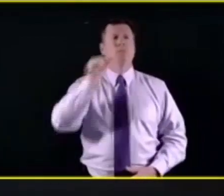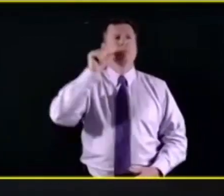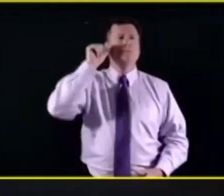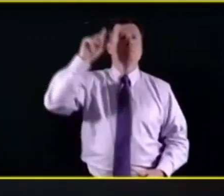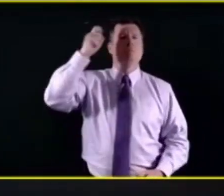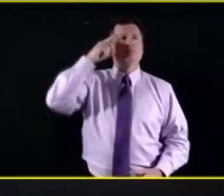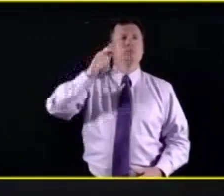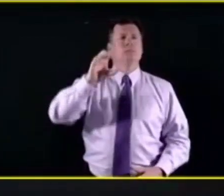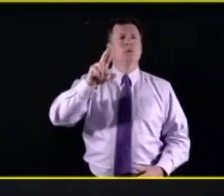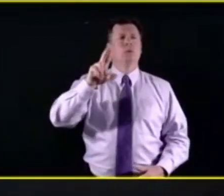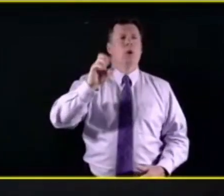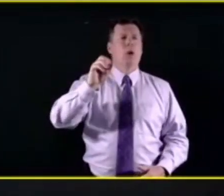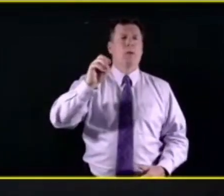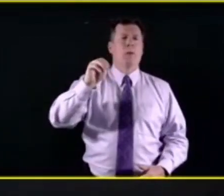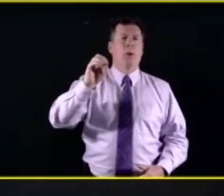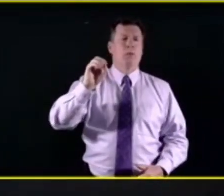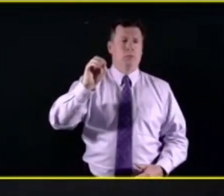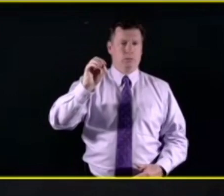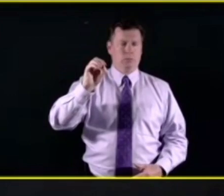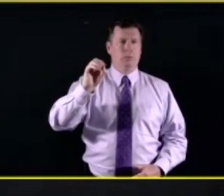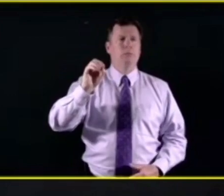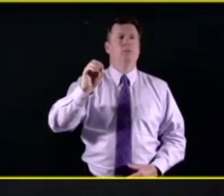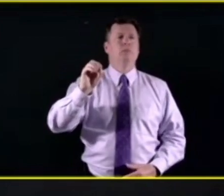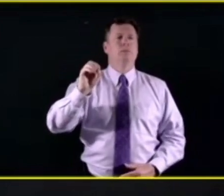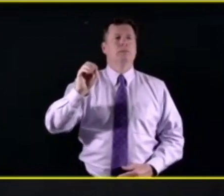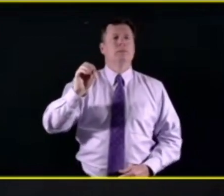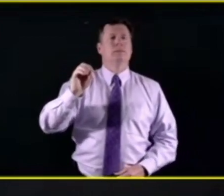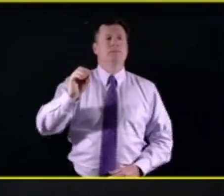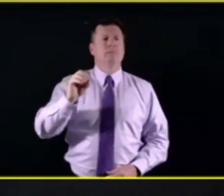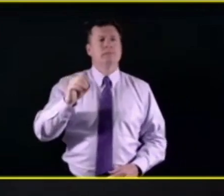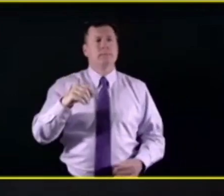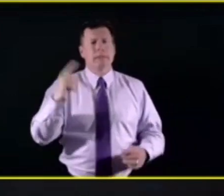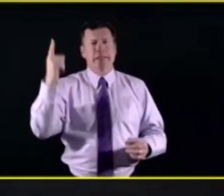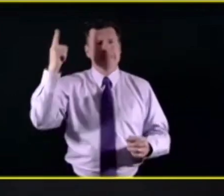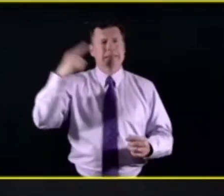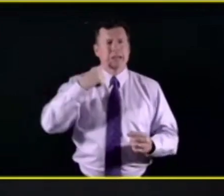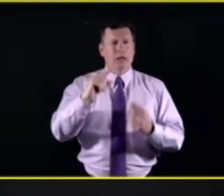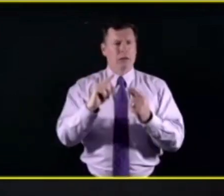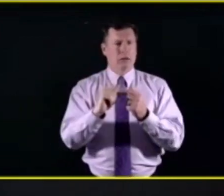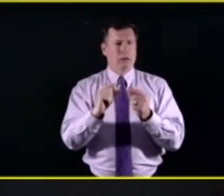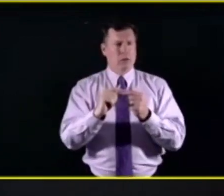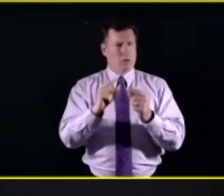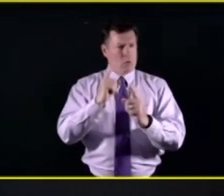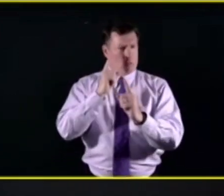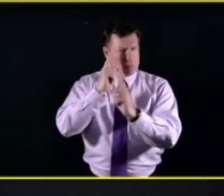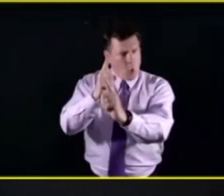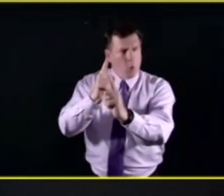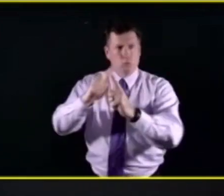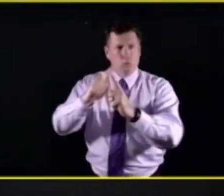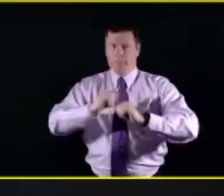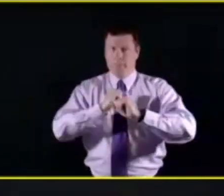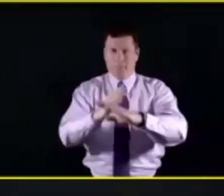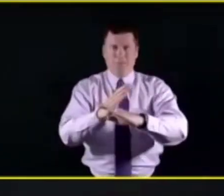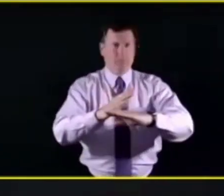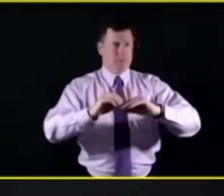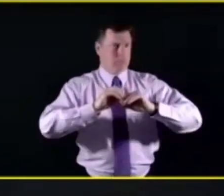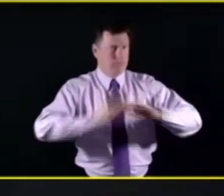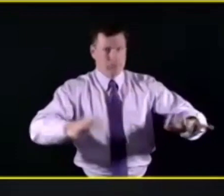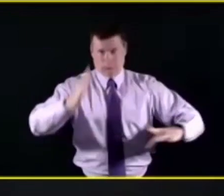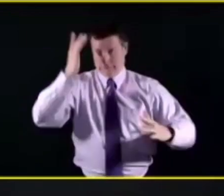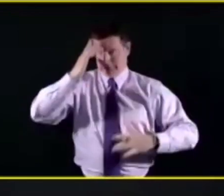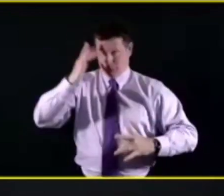mentioned as part of the flattening the curve effort that hospital capacity be kept